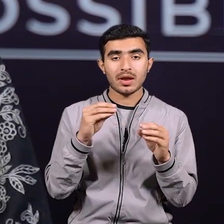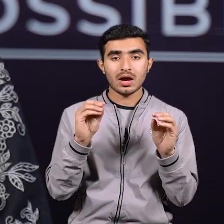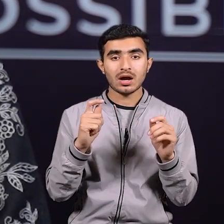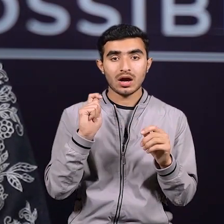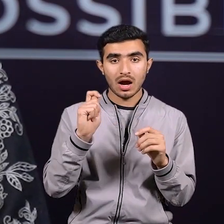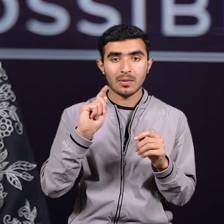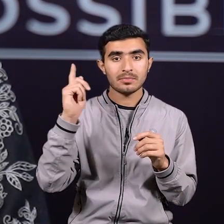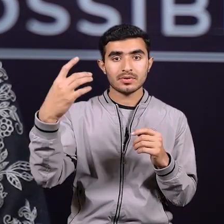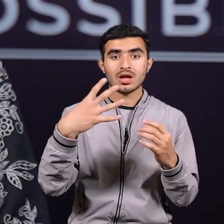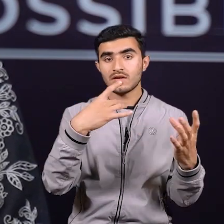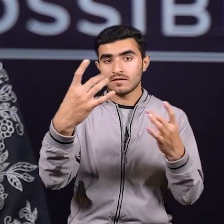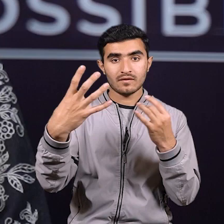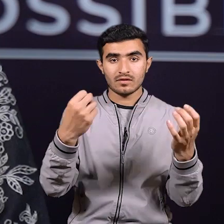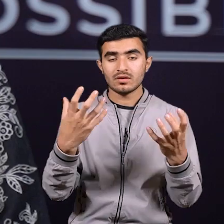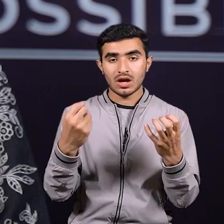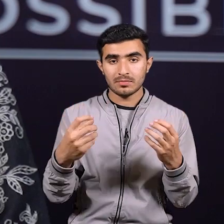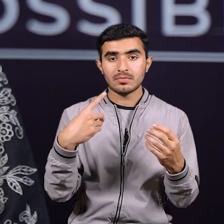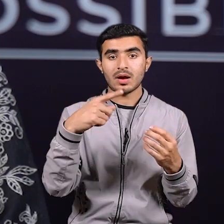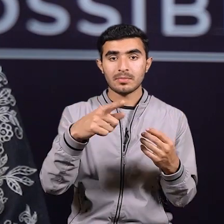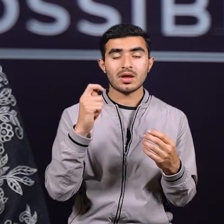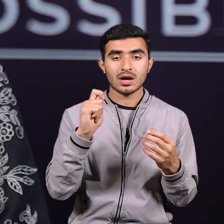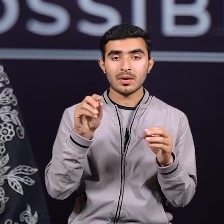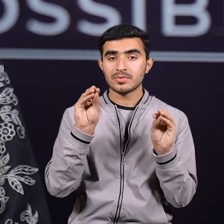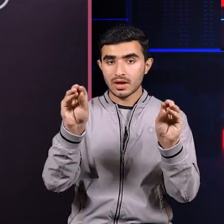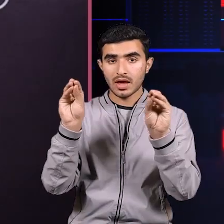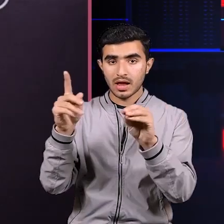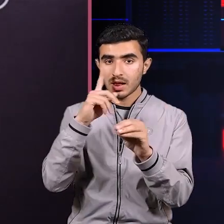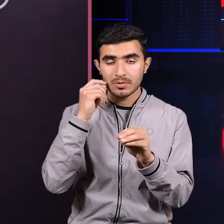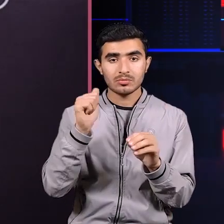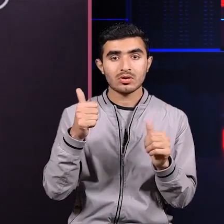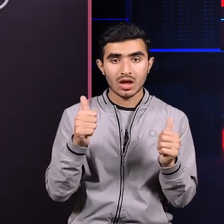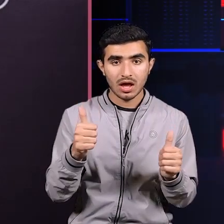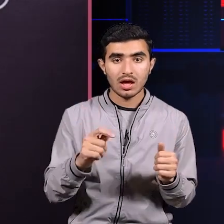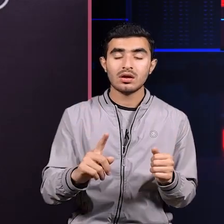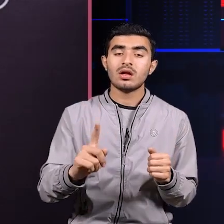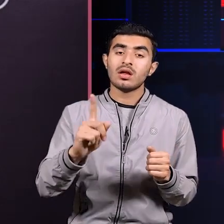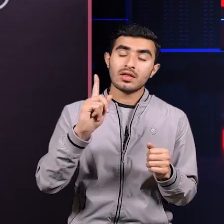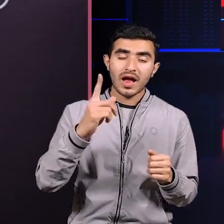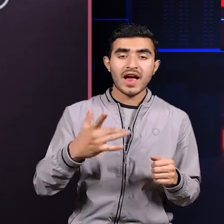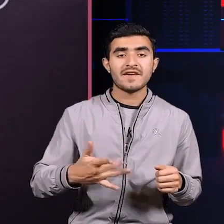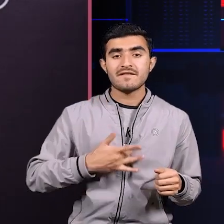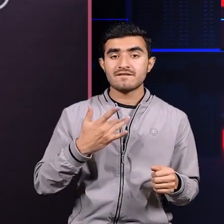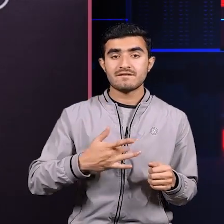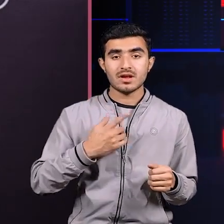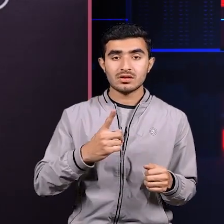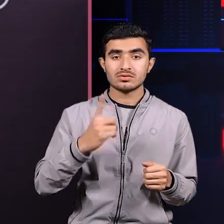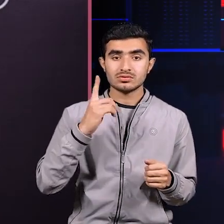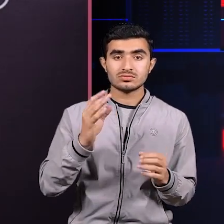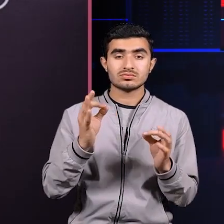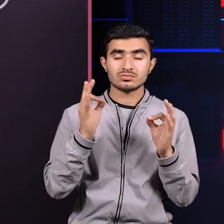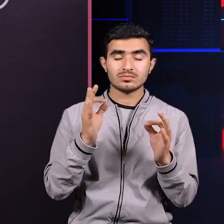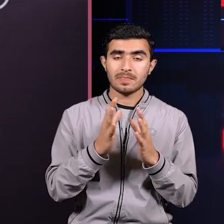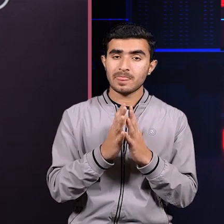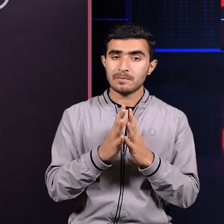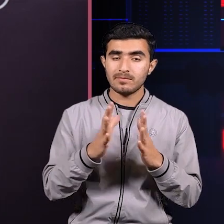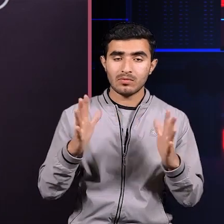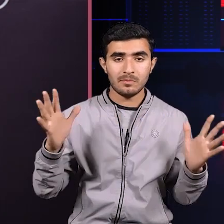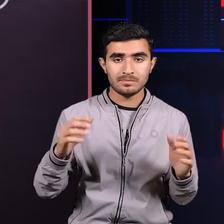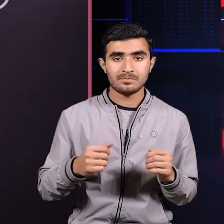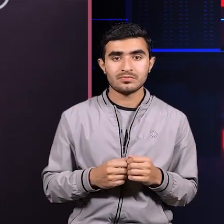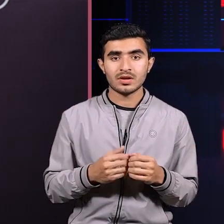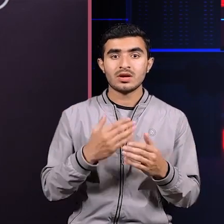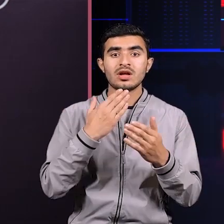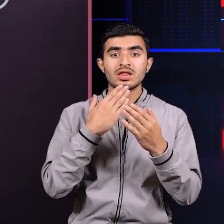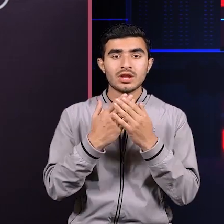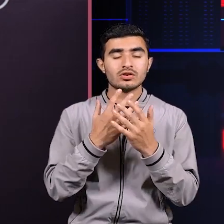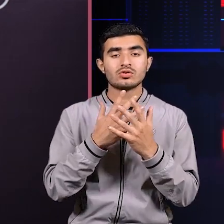service, that feeling is unprecedented. Nothing feels as good. So thank